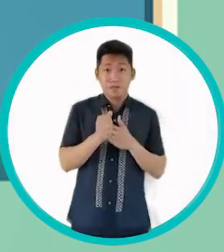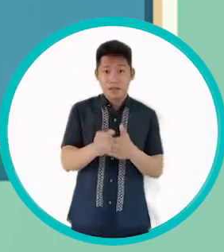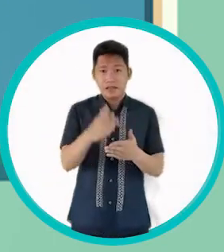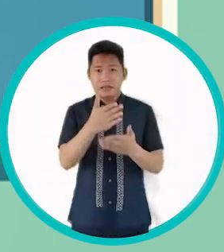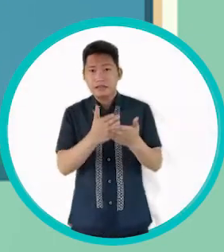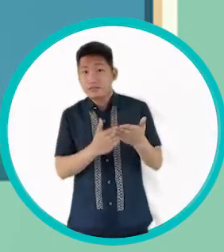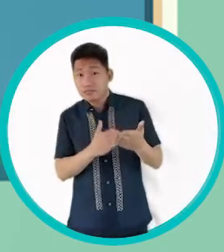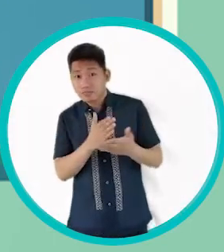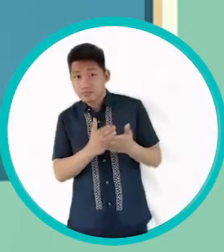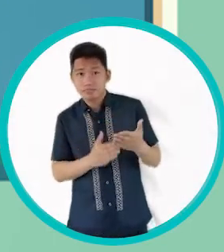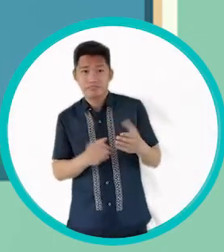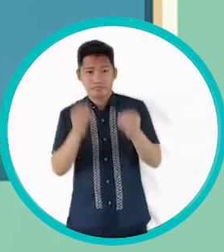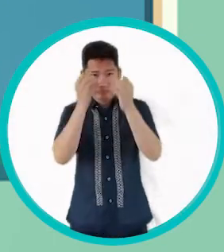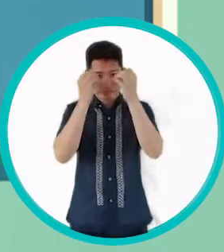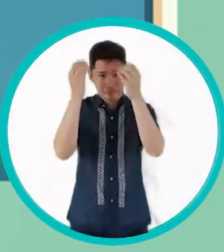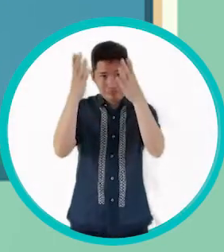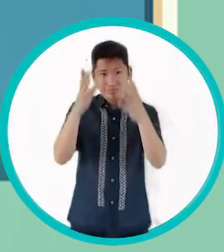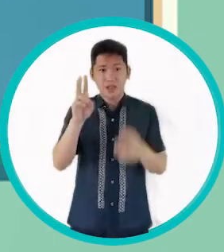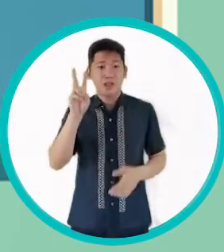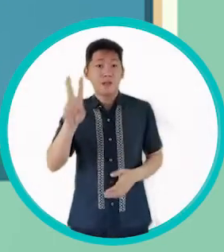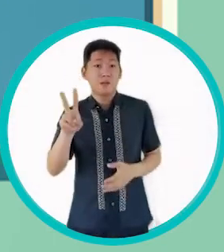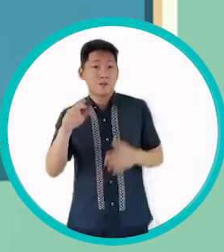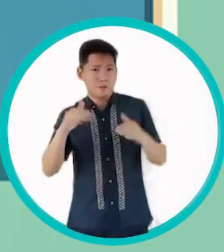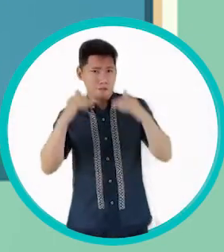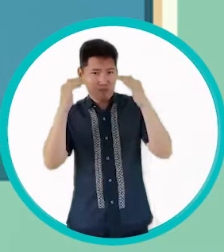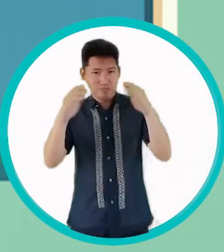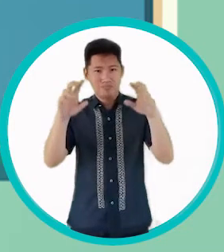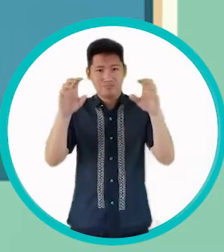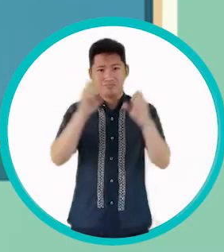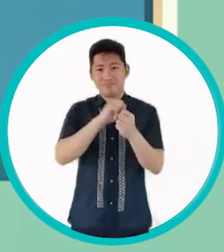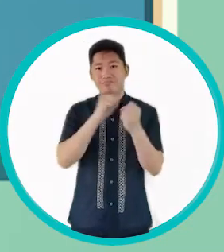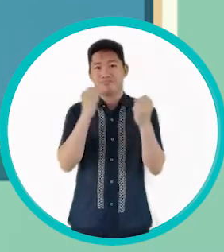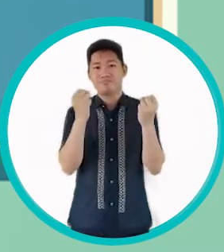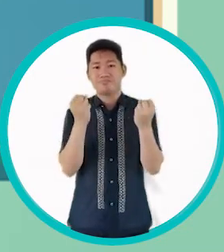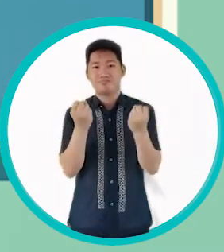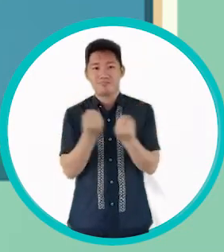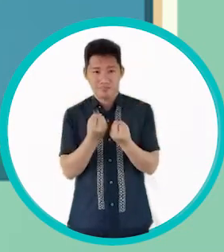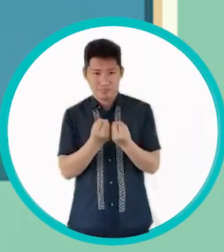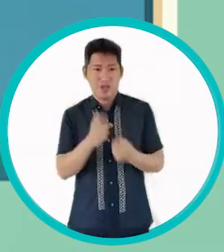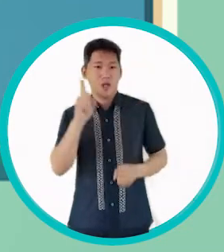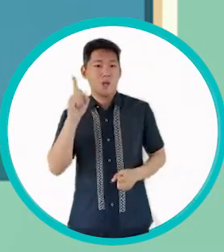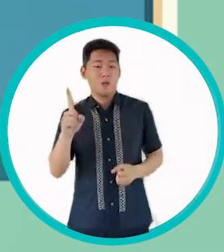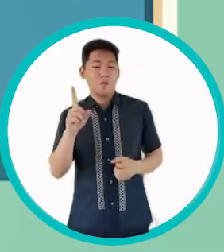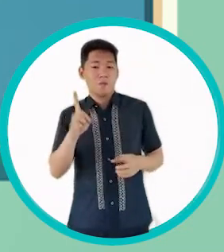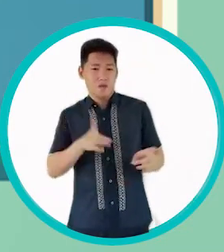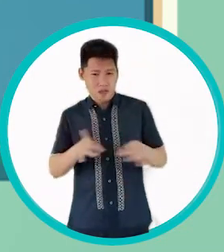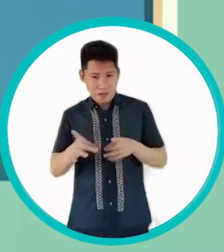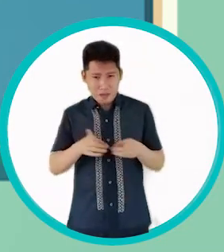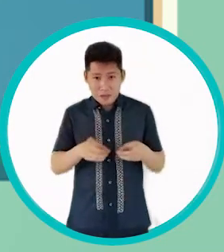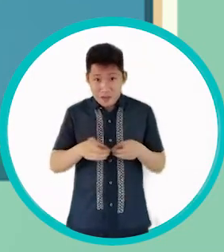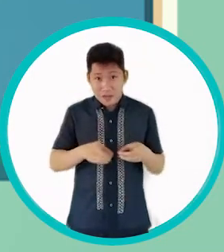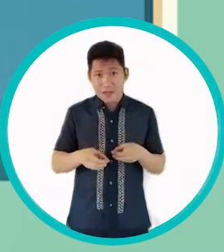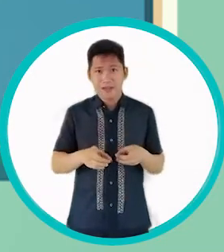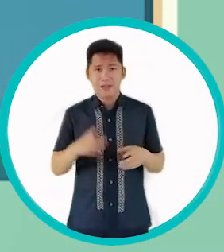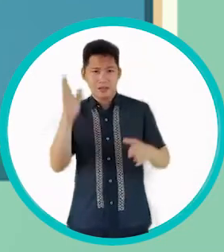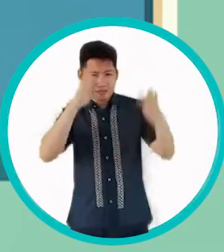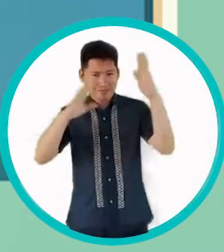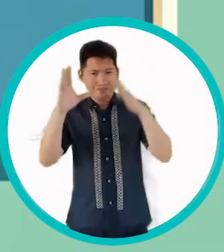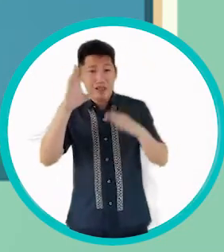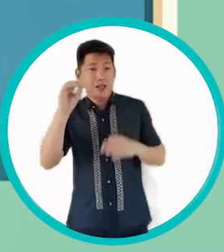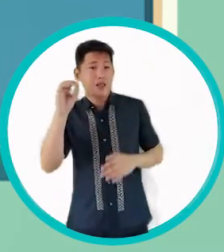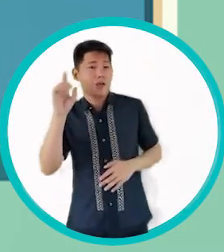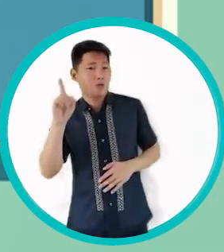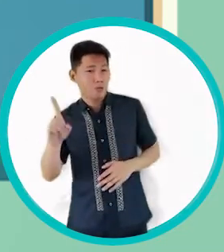pattern divides information into two main sections, one that describes a problem and